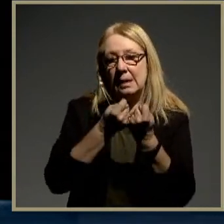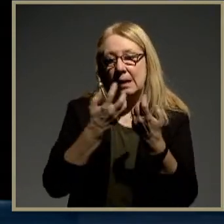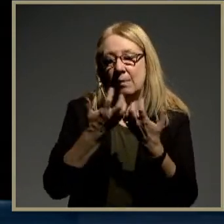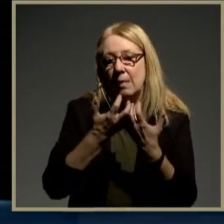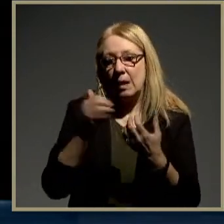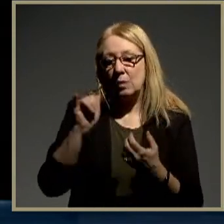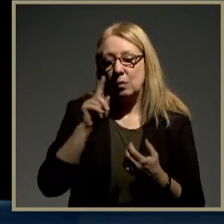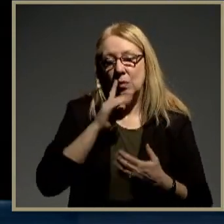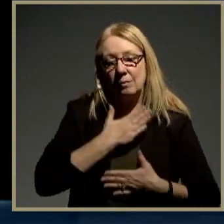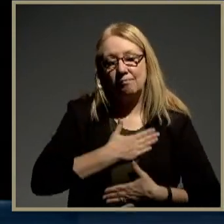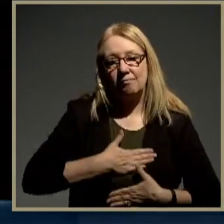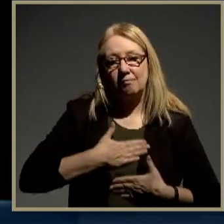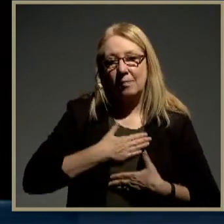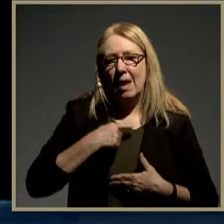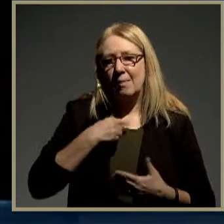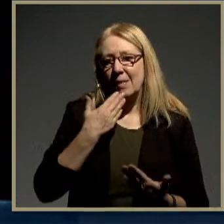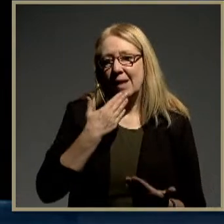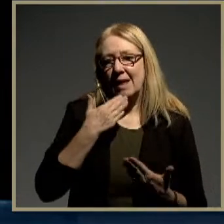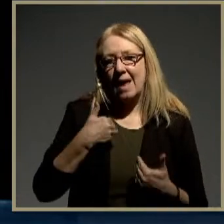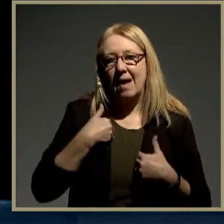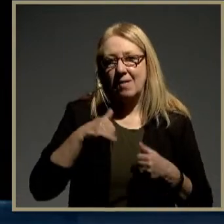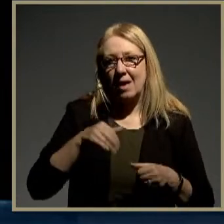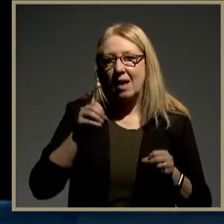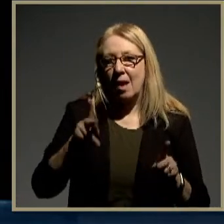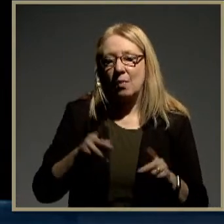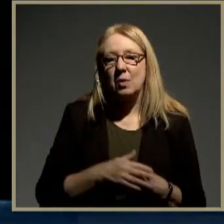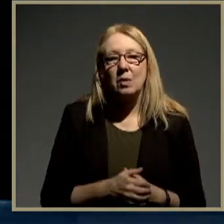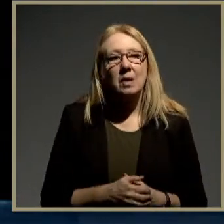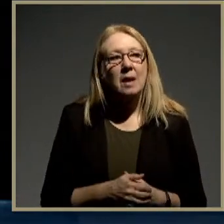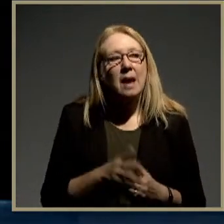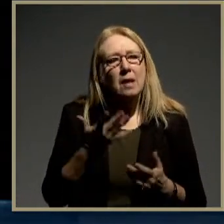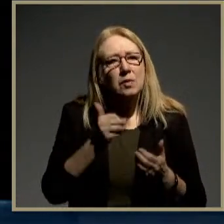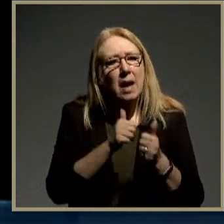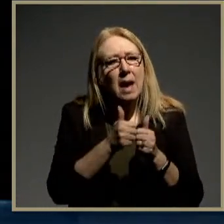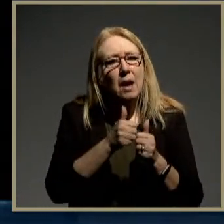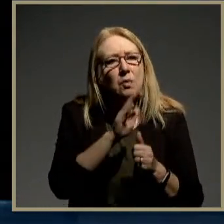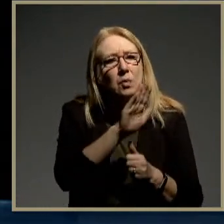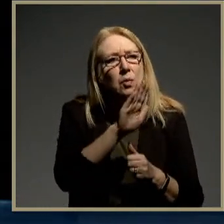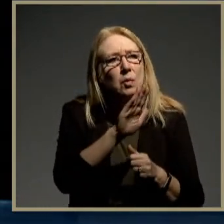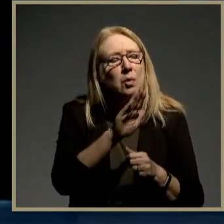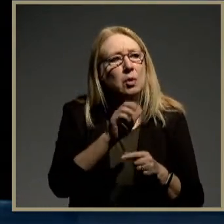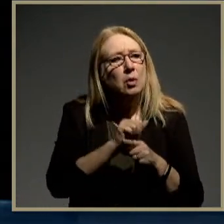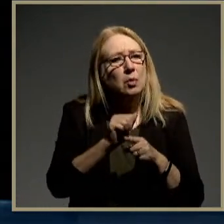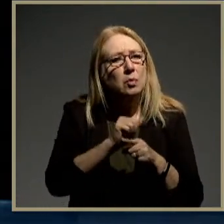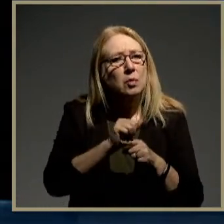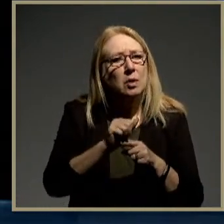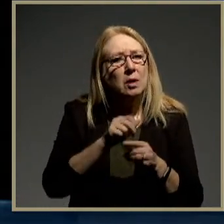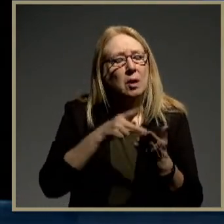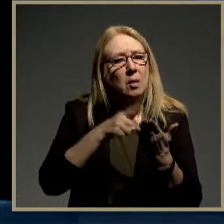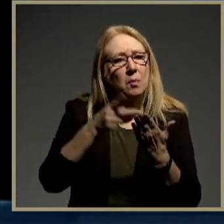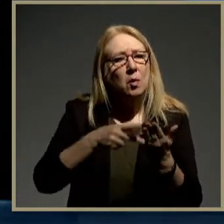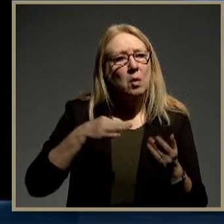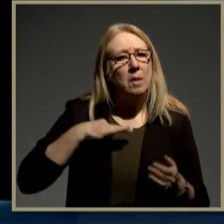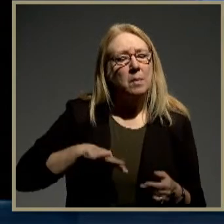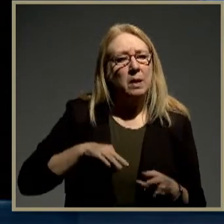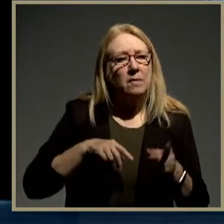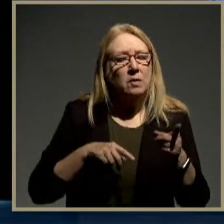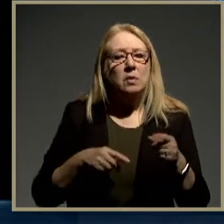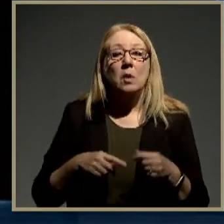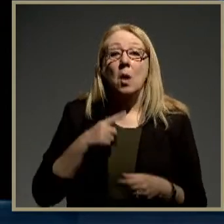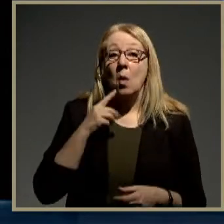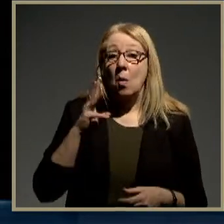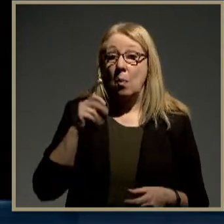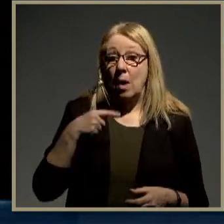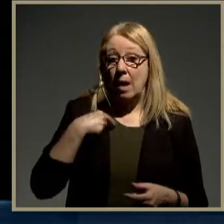and I'm just so thankful to have the opportunity. Well, how has your current training program benefited you already? I think